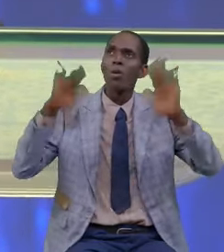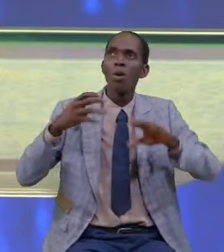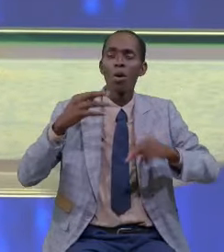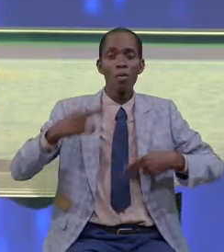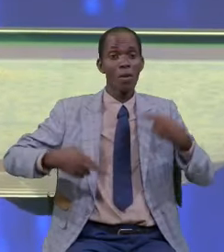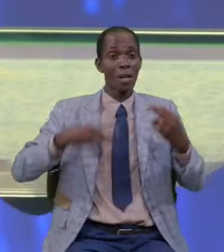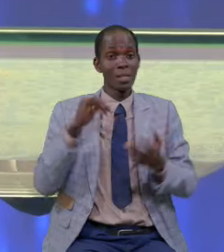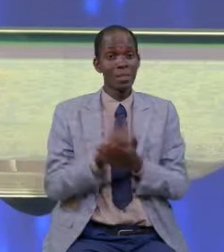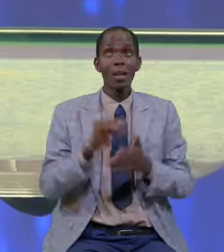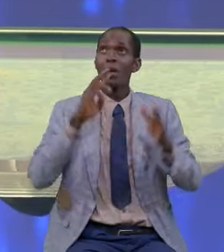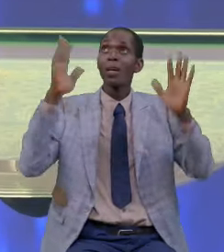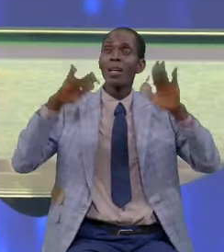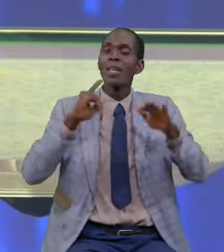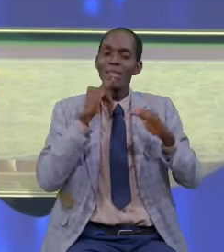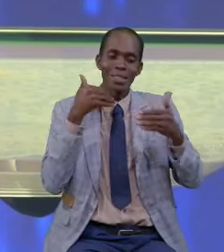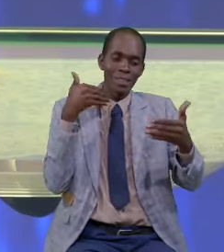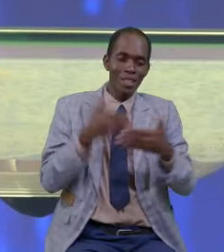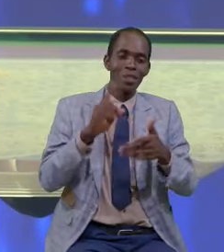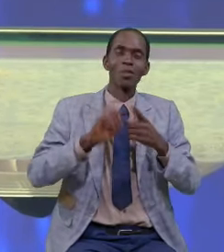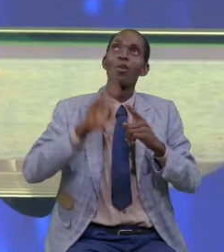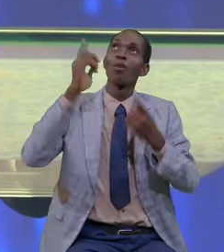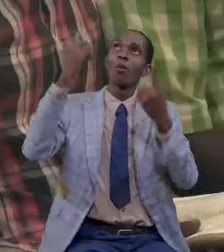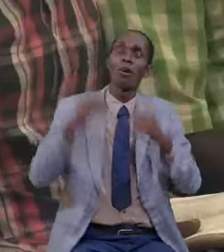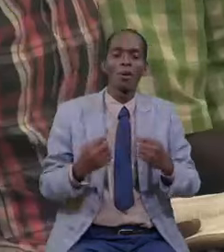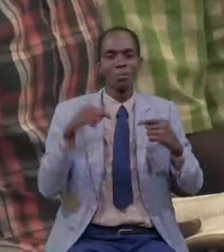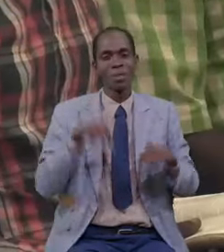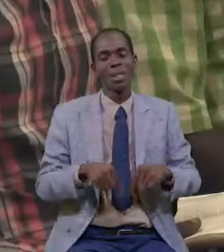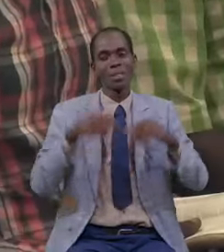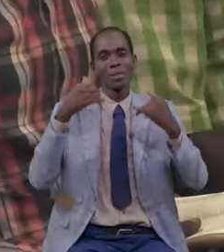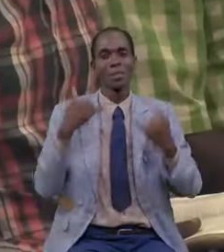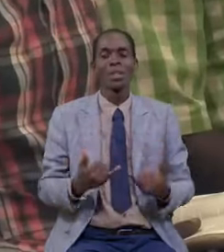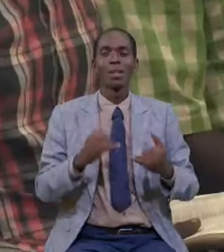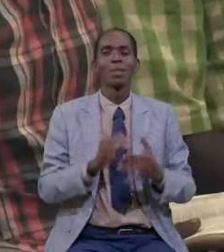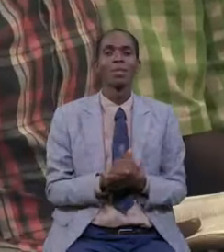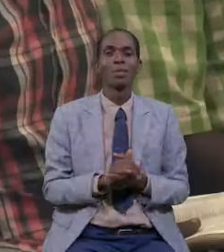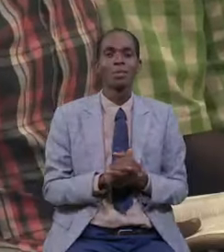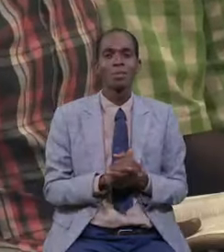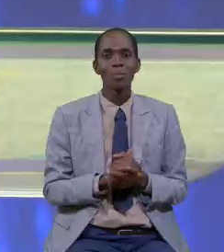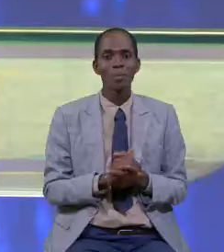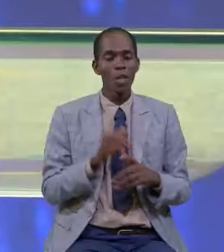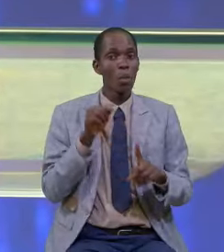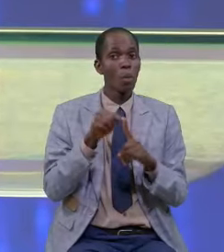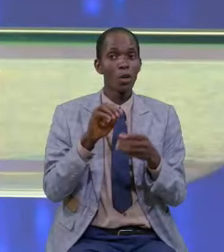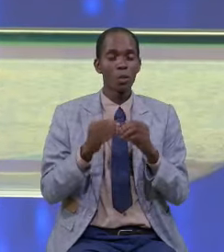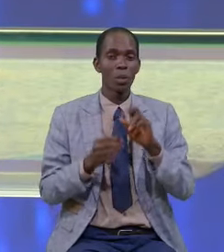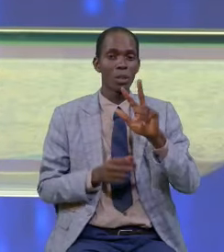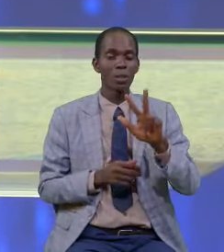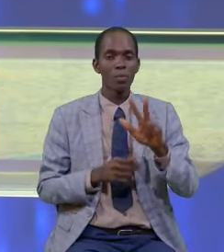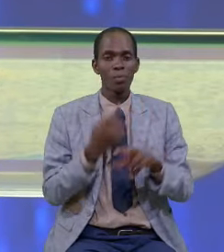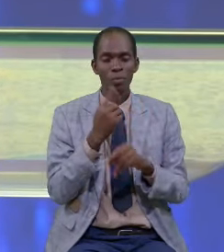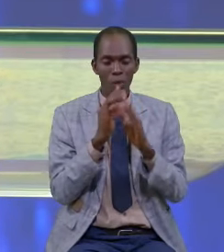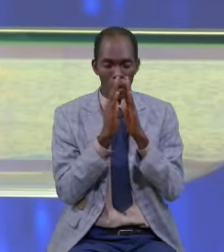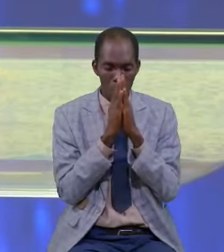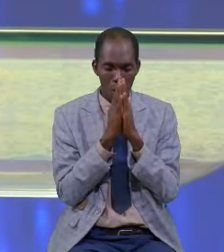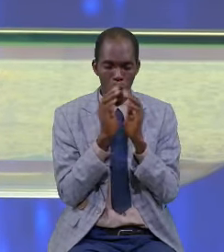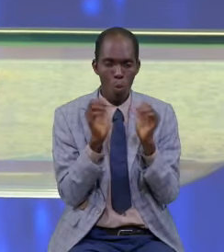to fall now. I said that rain is about to fall now. Point number three, the prayer